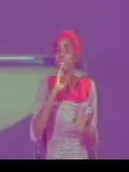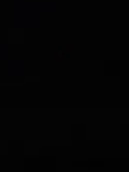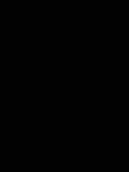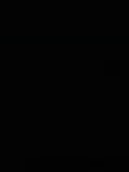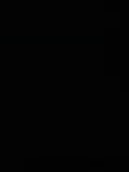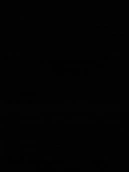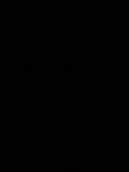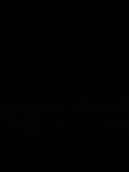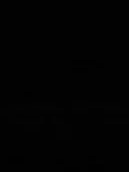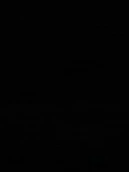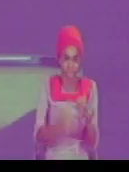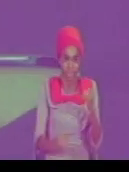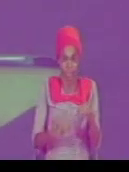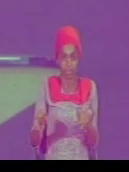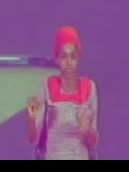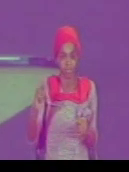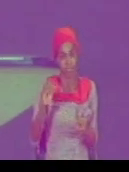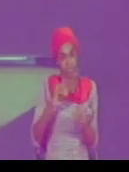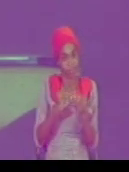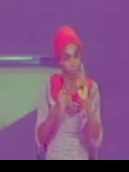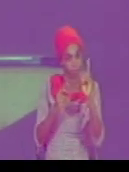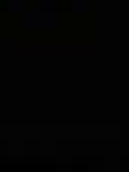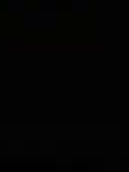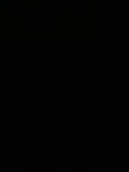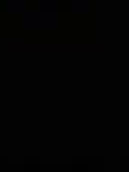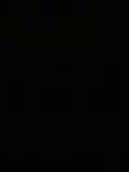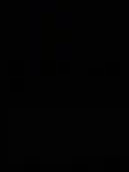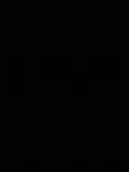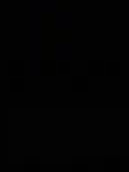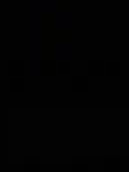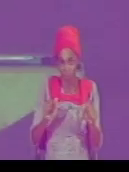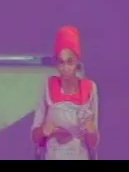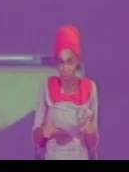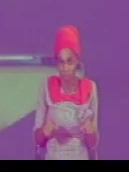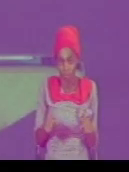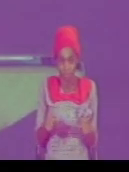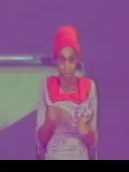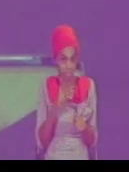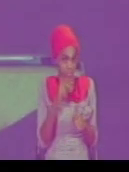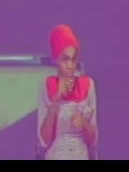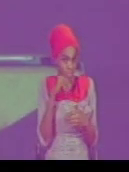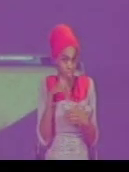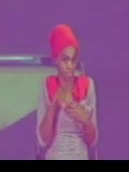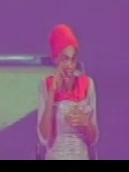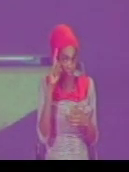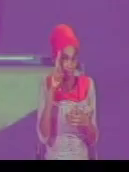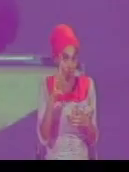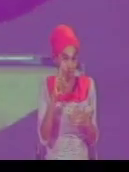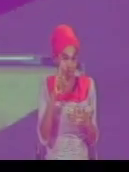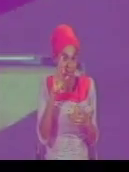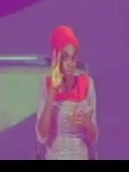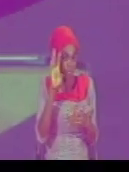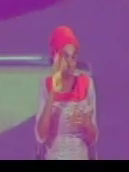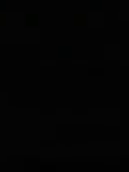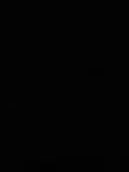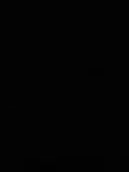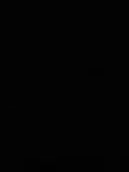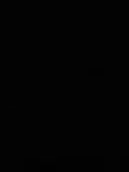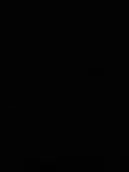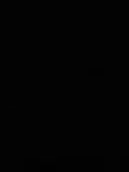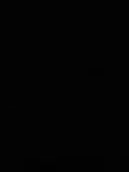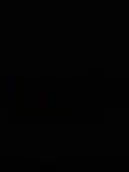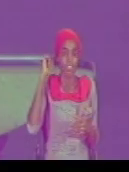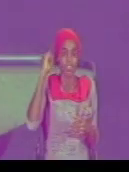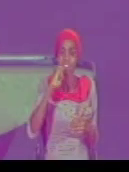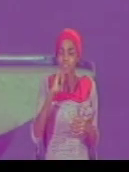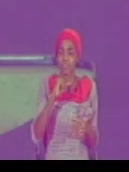it's unsearchable. In Psalm 145, and now it says in Psalm 147, it is infinite. You